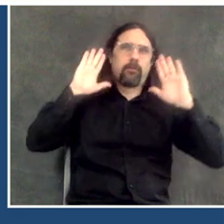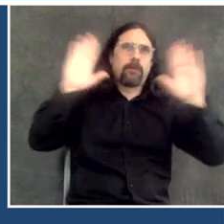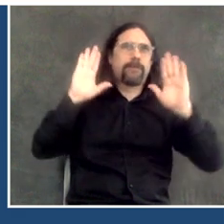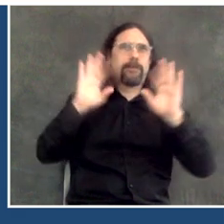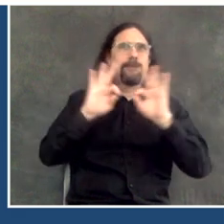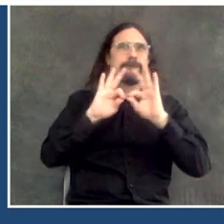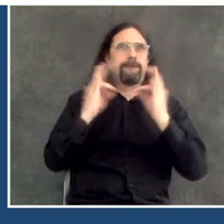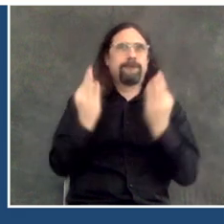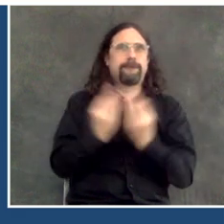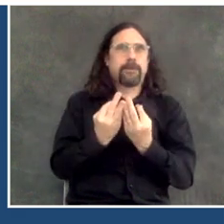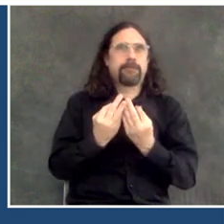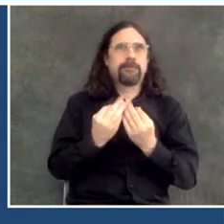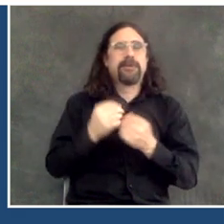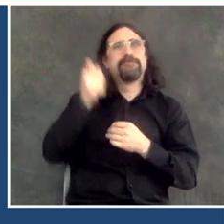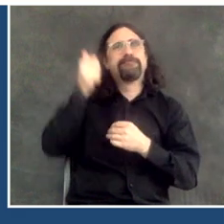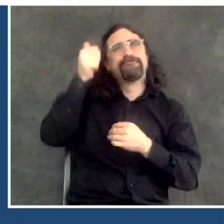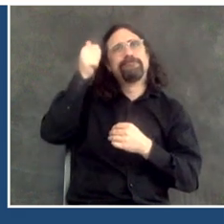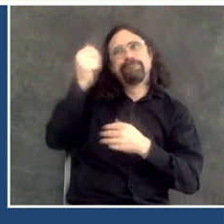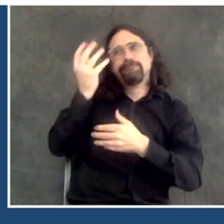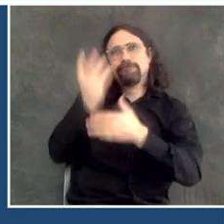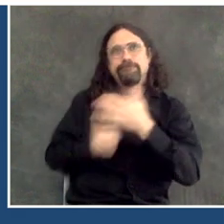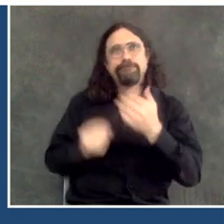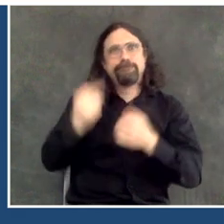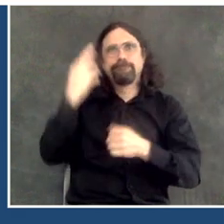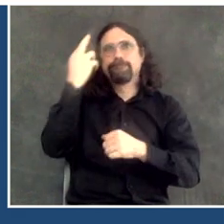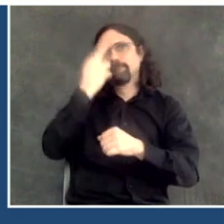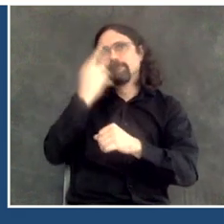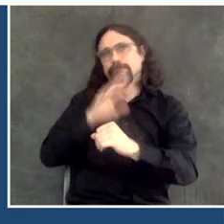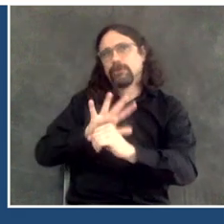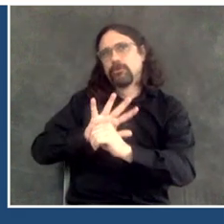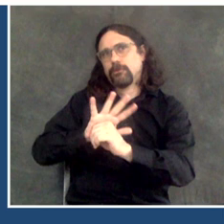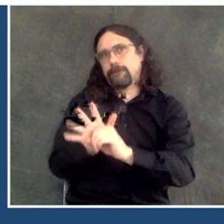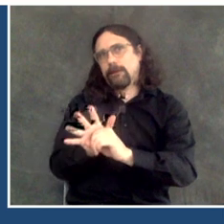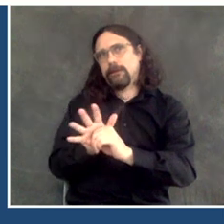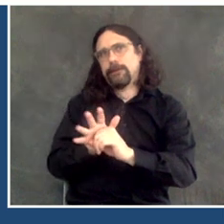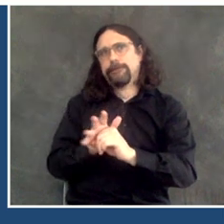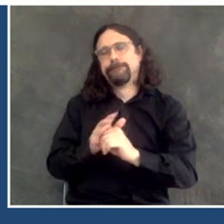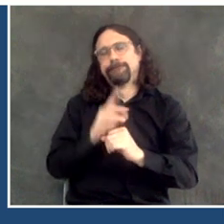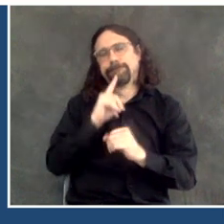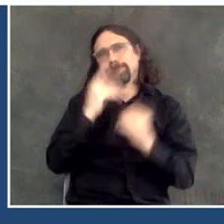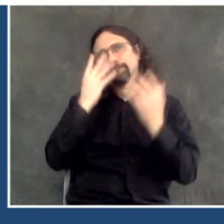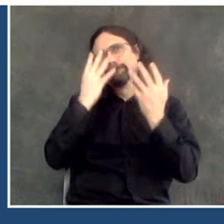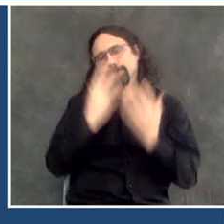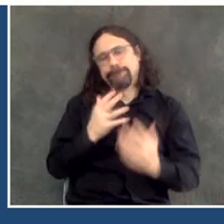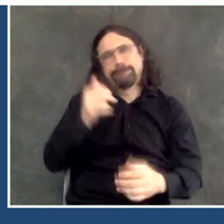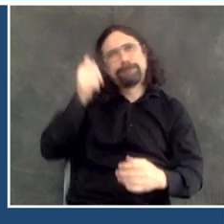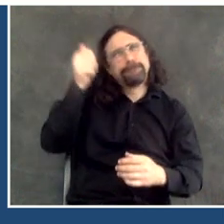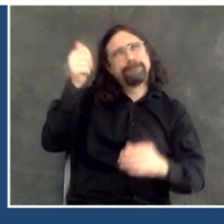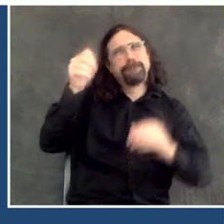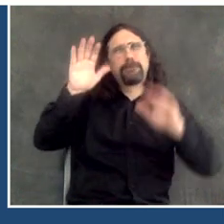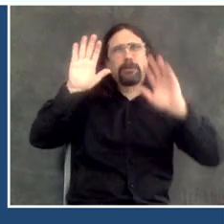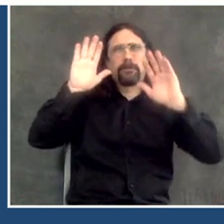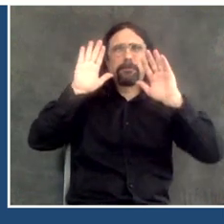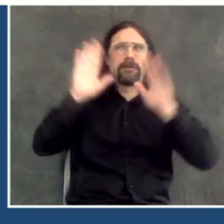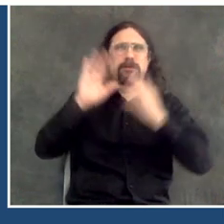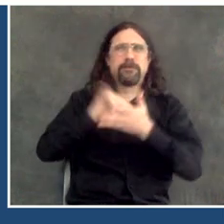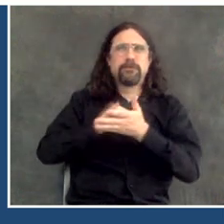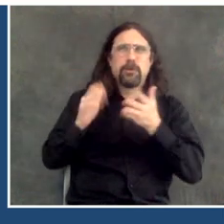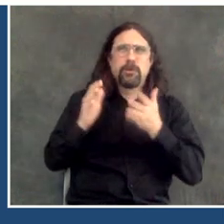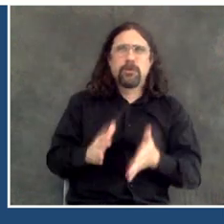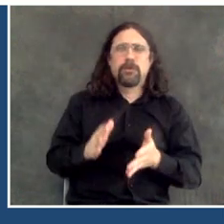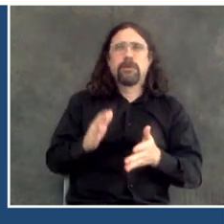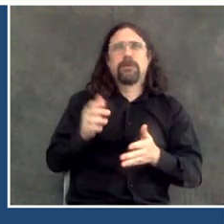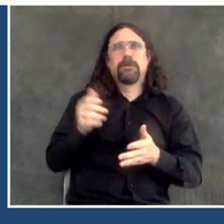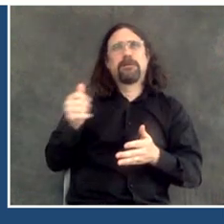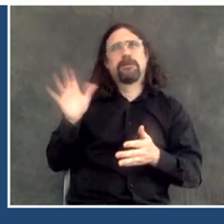A vibrant, amazing New Yorker, a true New Yorker with a lot of personality. And our condolences, all of us here in